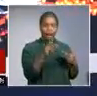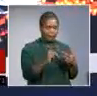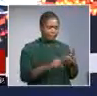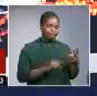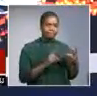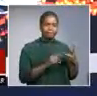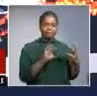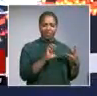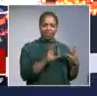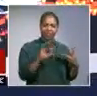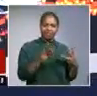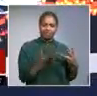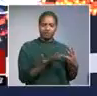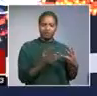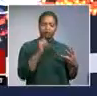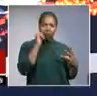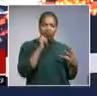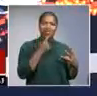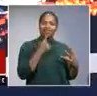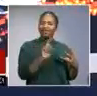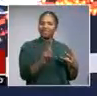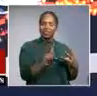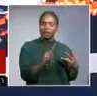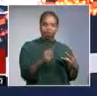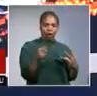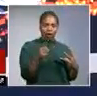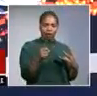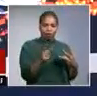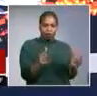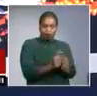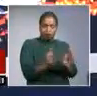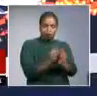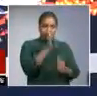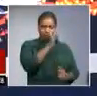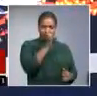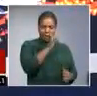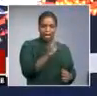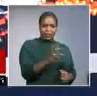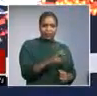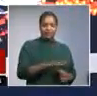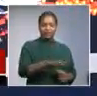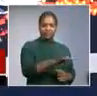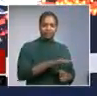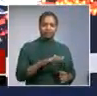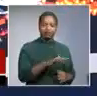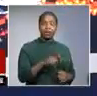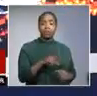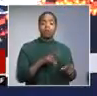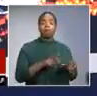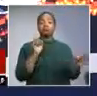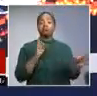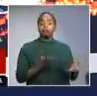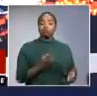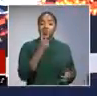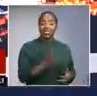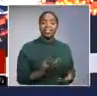from when Julius Malema came out and said they will not go into any formal coalition with criminals and thieves in the form of Patriotic Alliance President Gayton